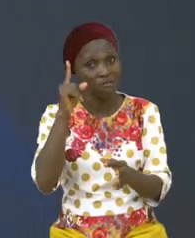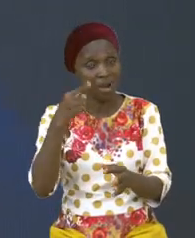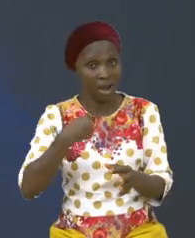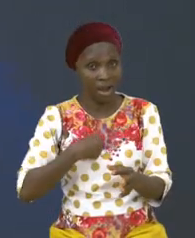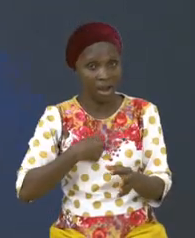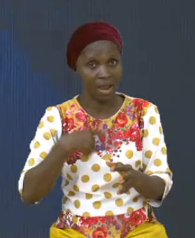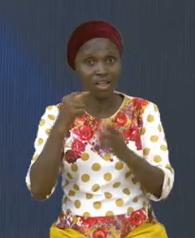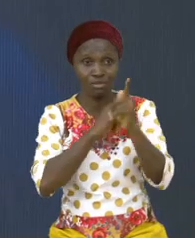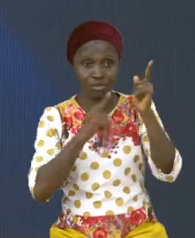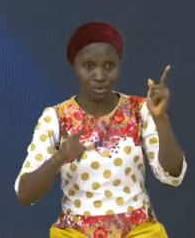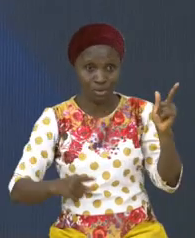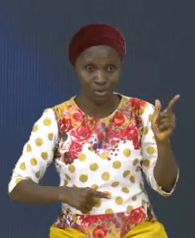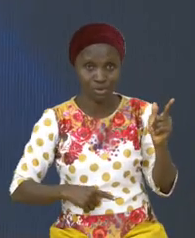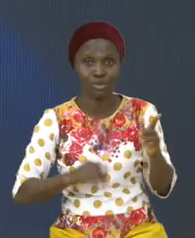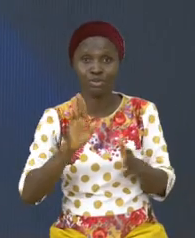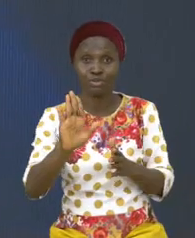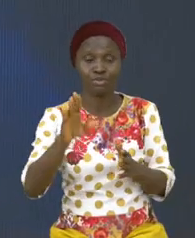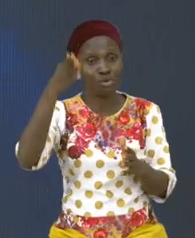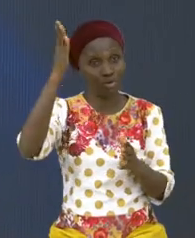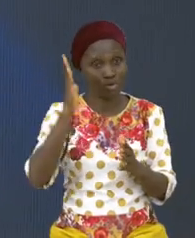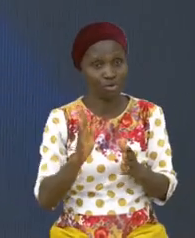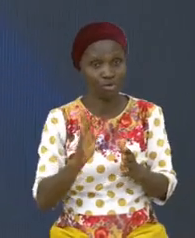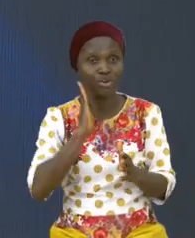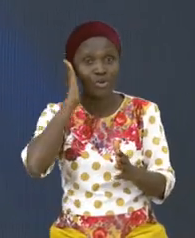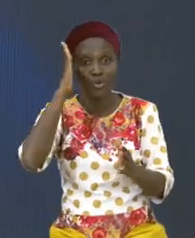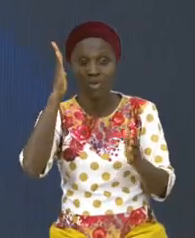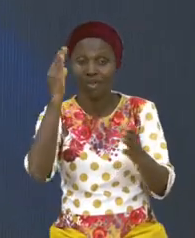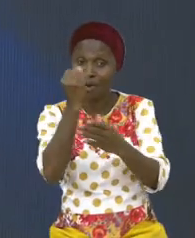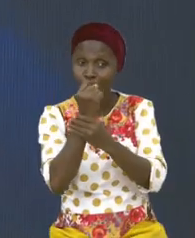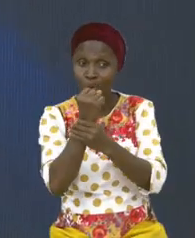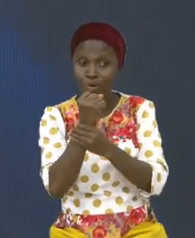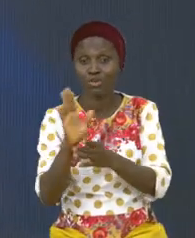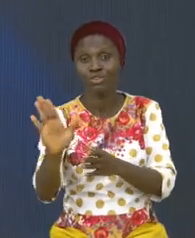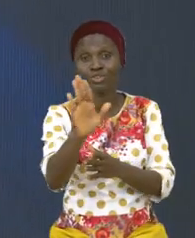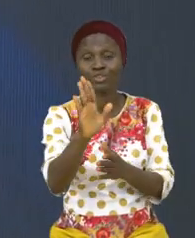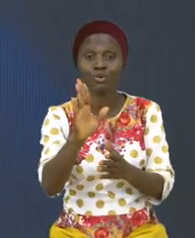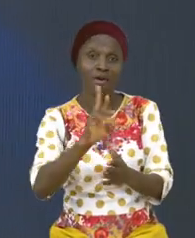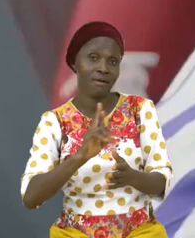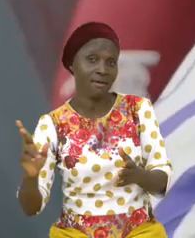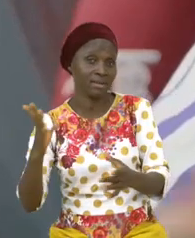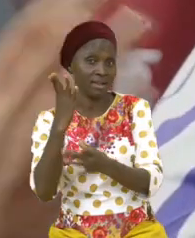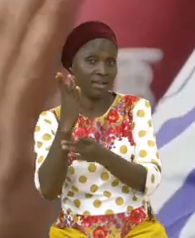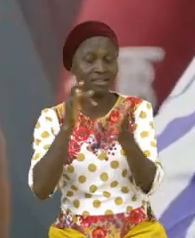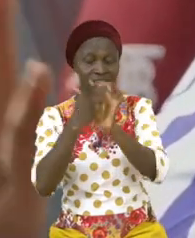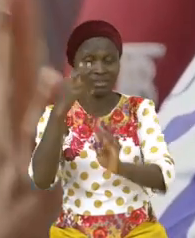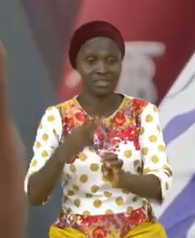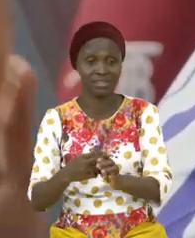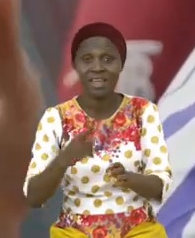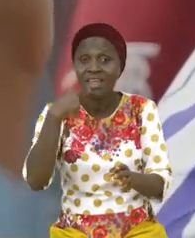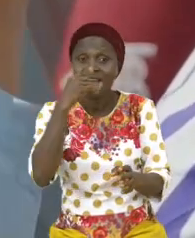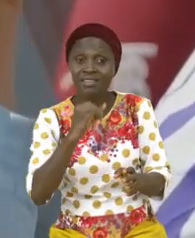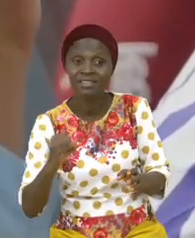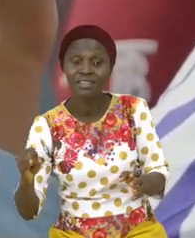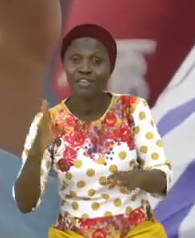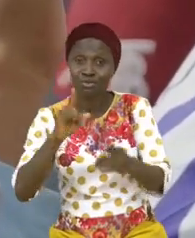I, the Lord, thy God, will hold your right hand, saying